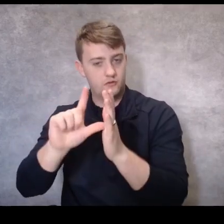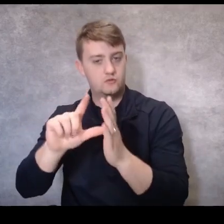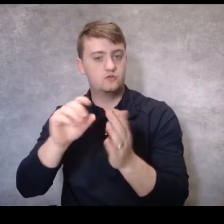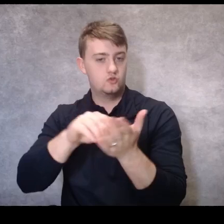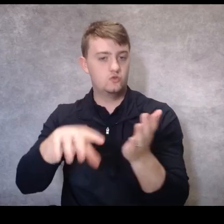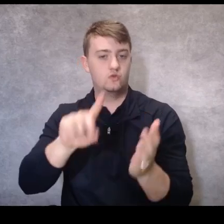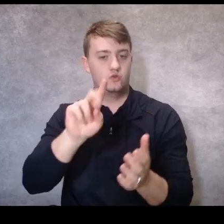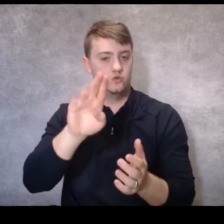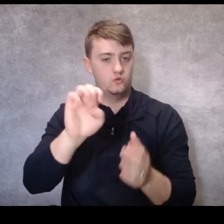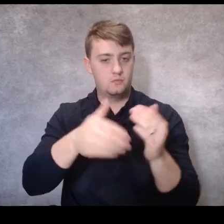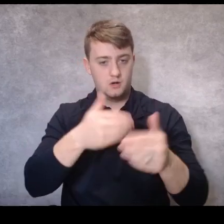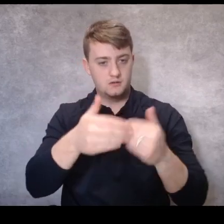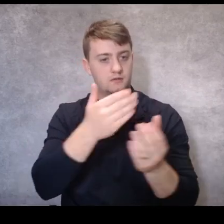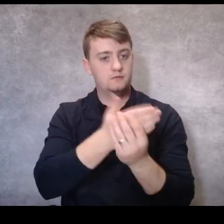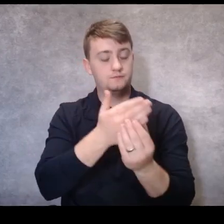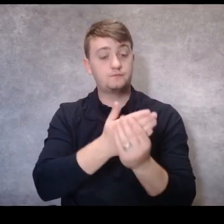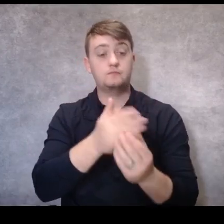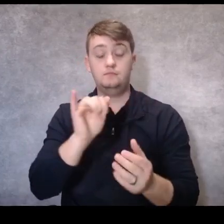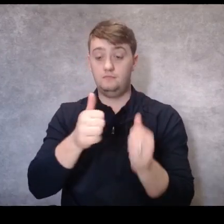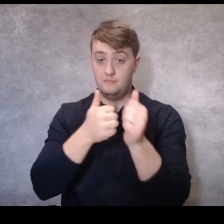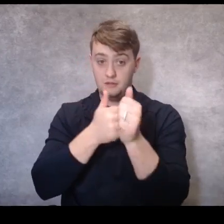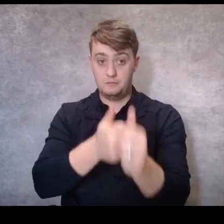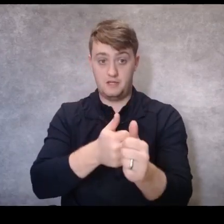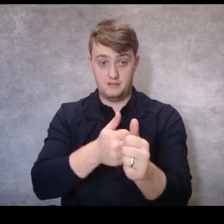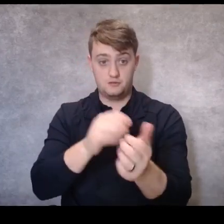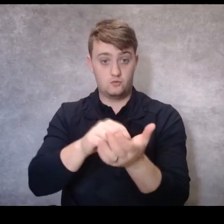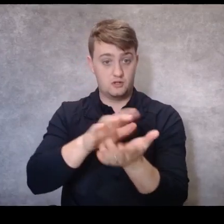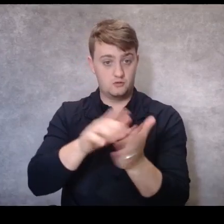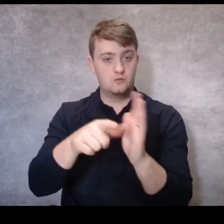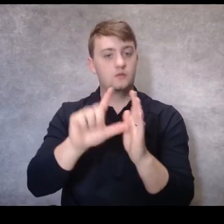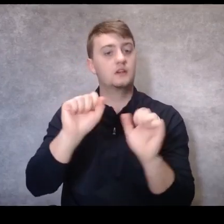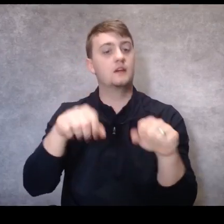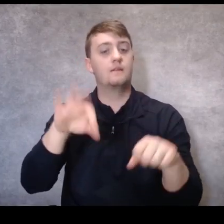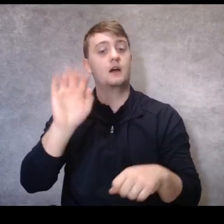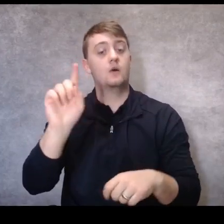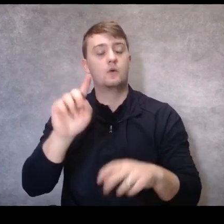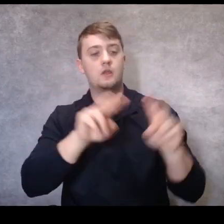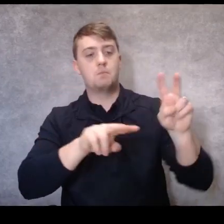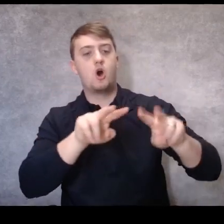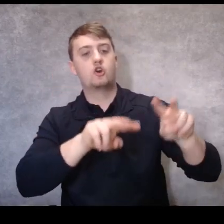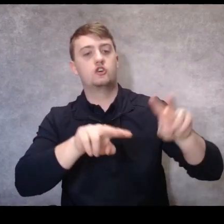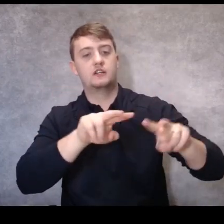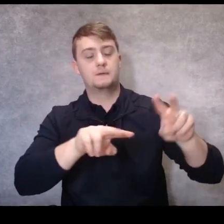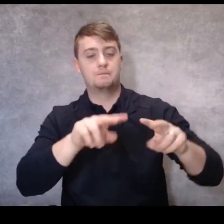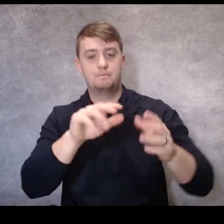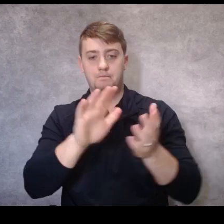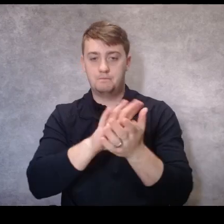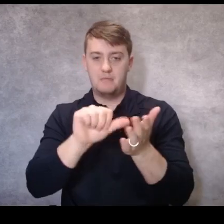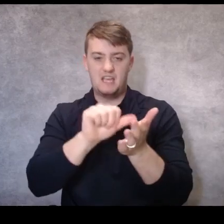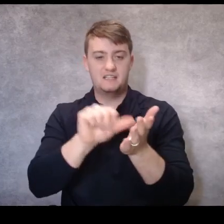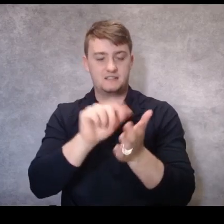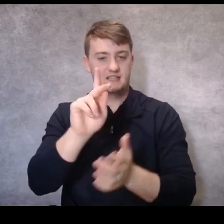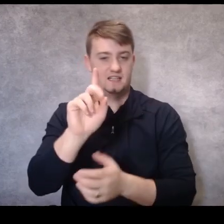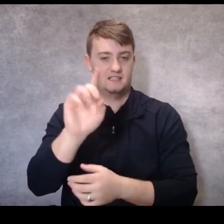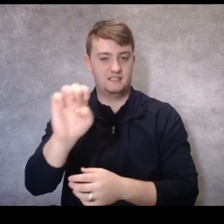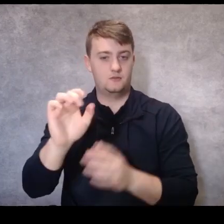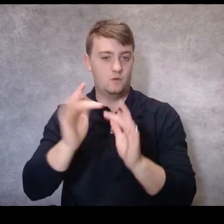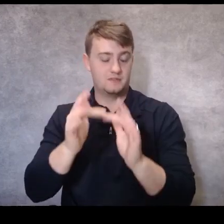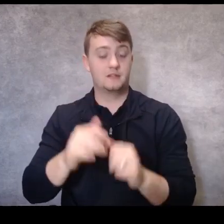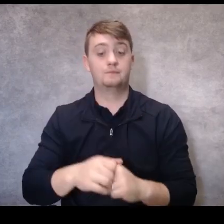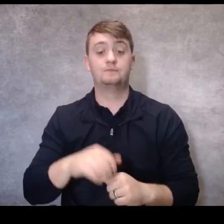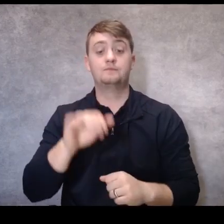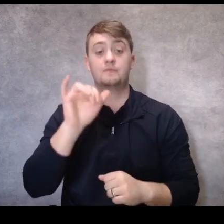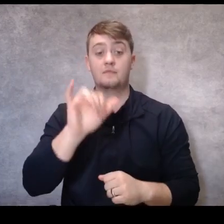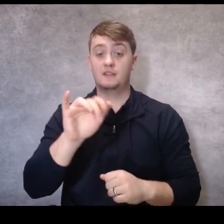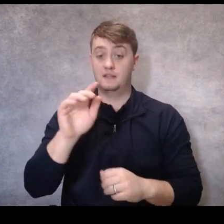due process folders. The Compliance Record Review document can be found on the monitoring page on the KDE website. In